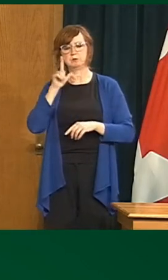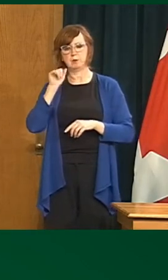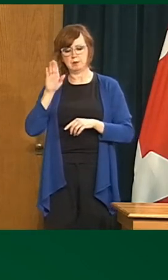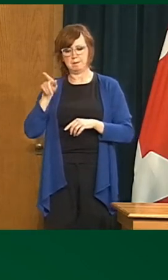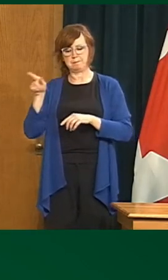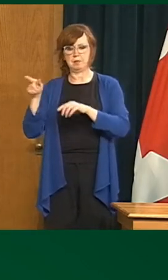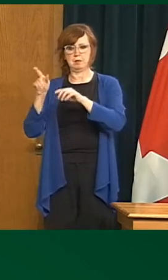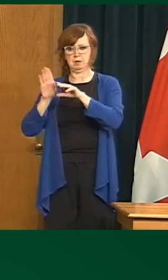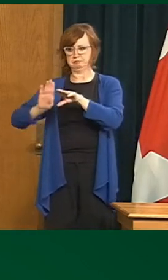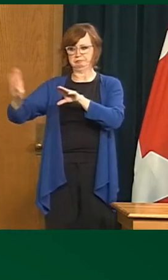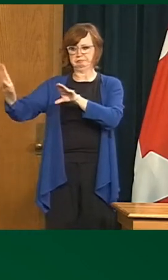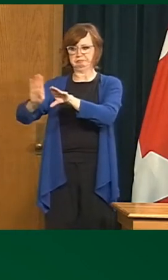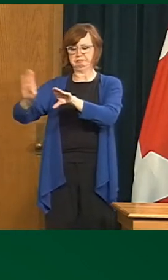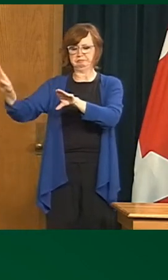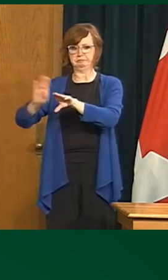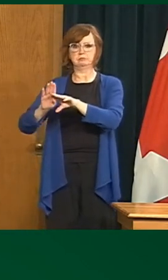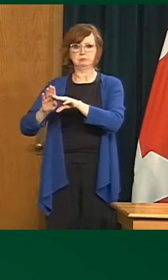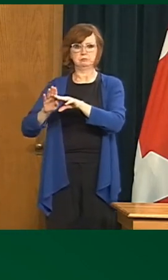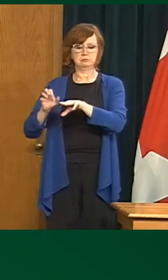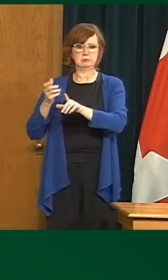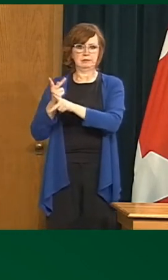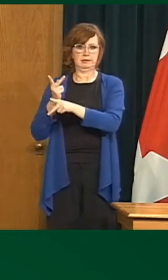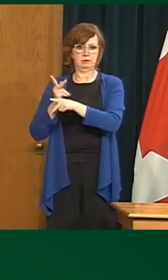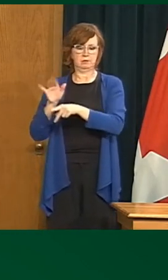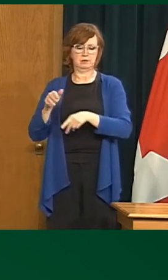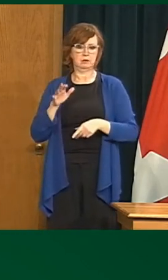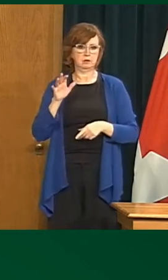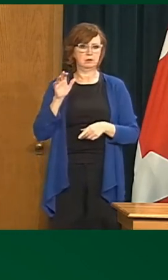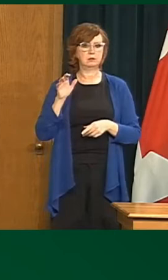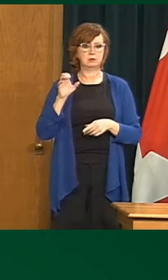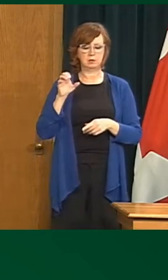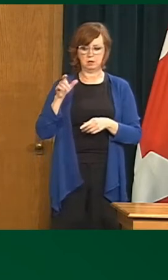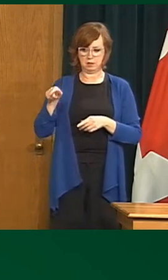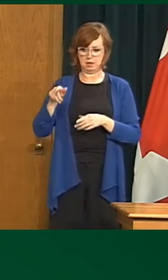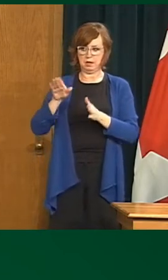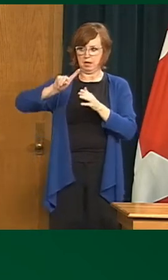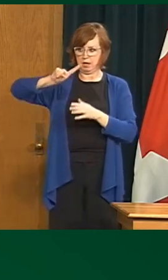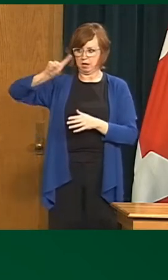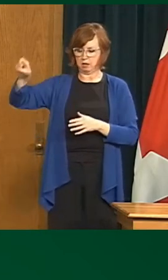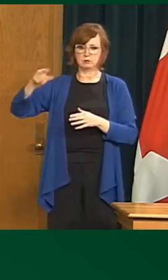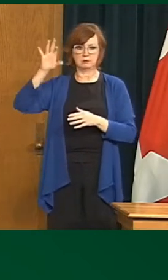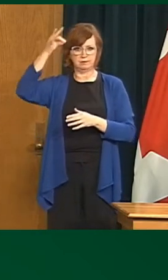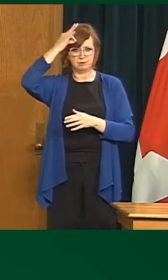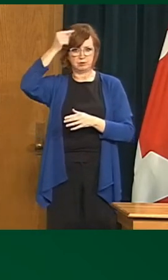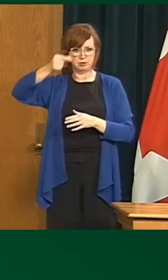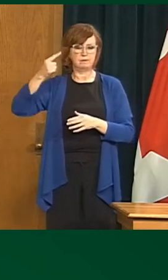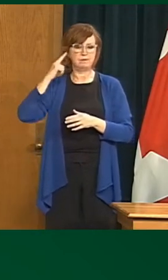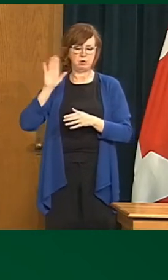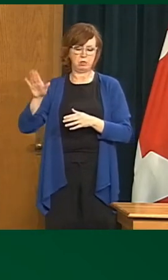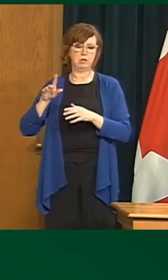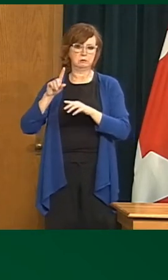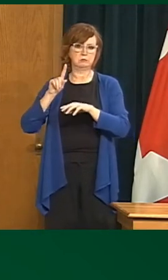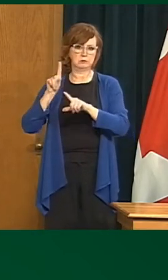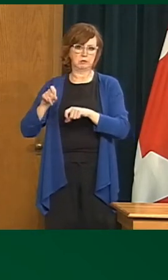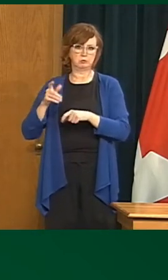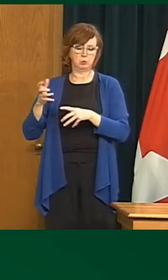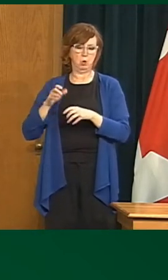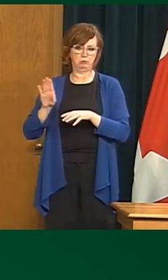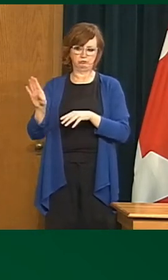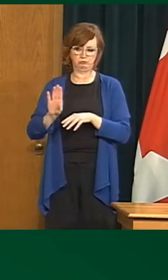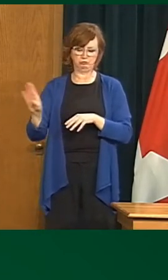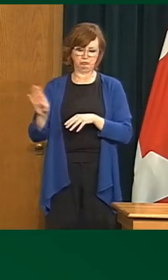will deploy them. So Saskatchewan will be one of the provinces who will be deploying that test in partnership with the National Microbiology